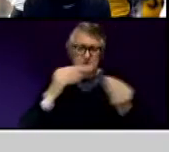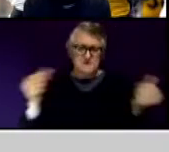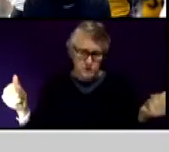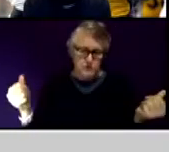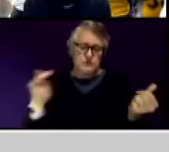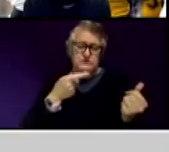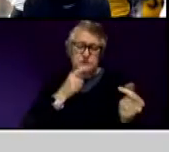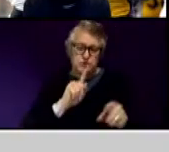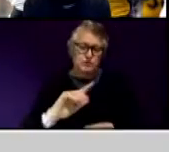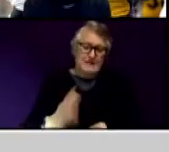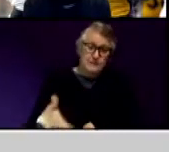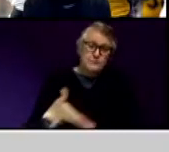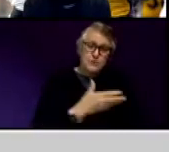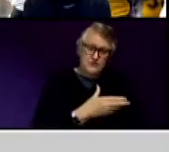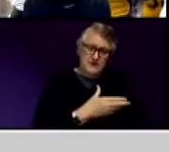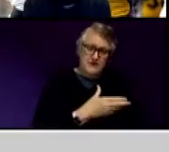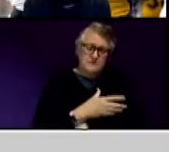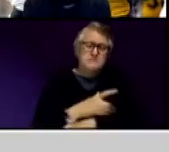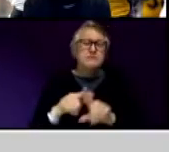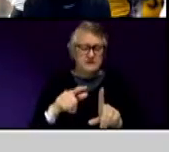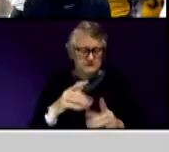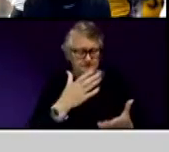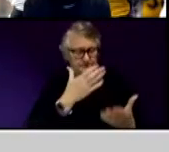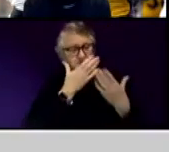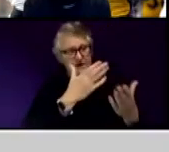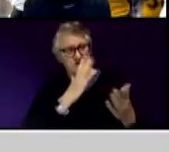of the standard we have to meet.